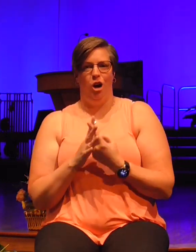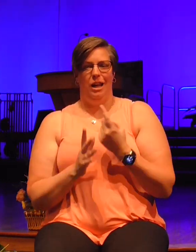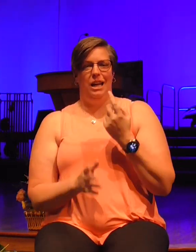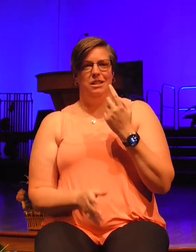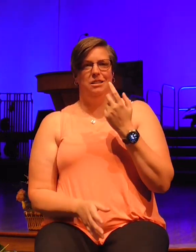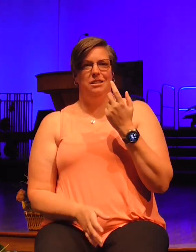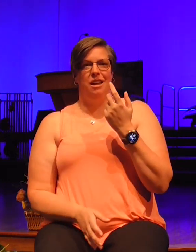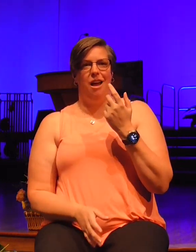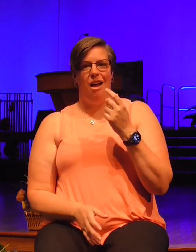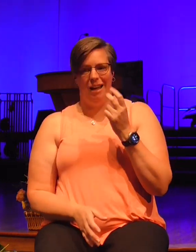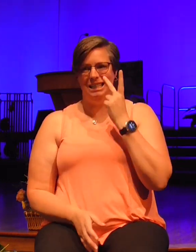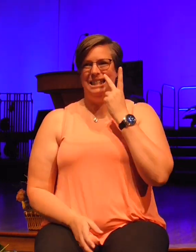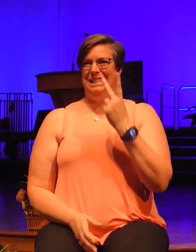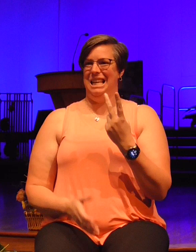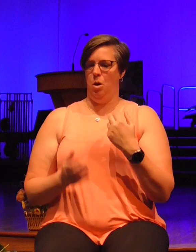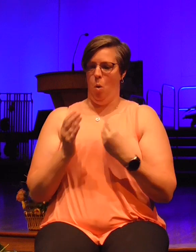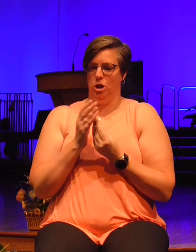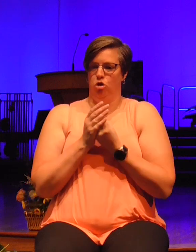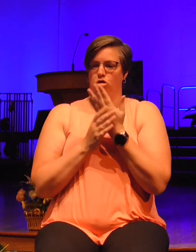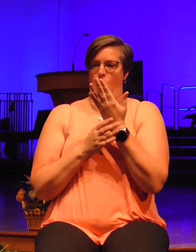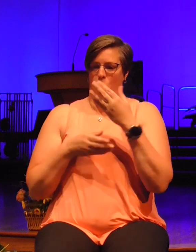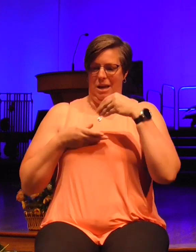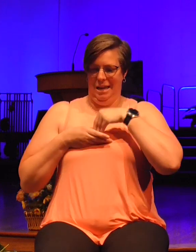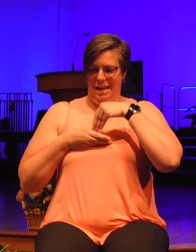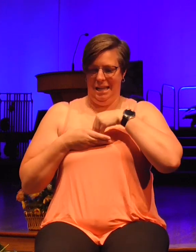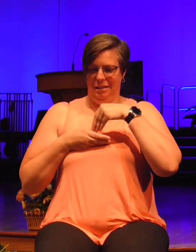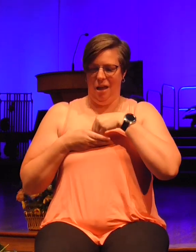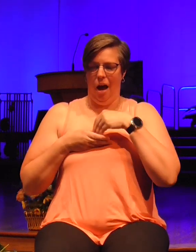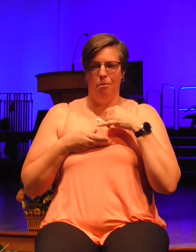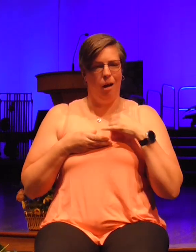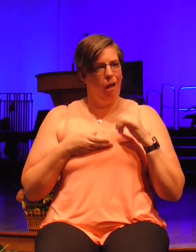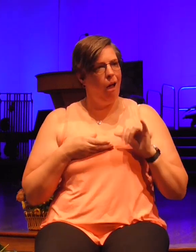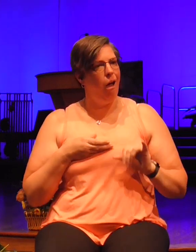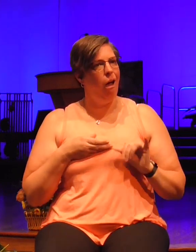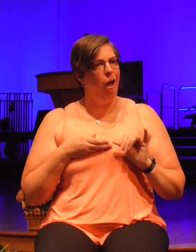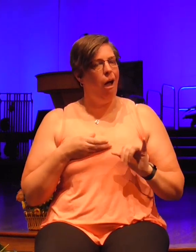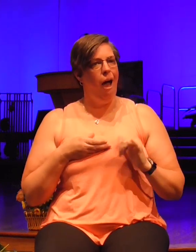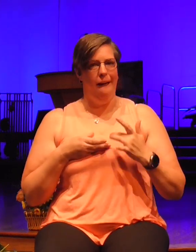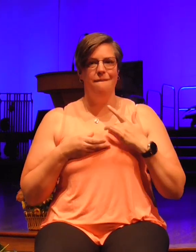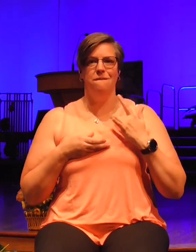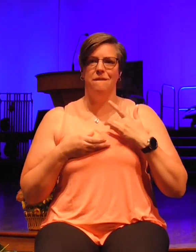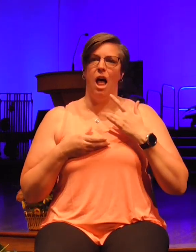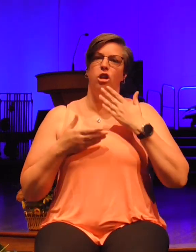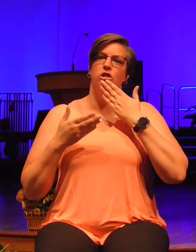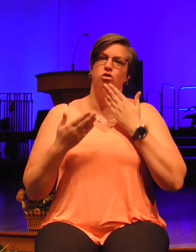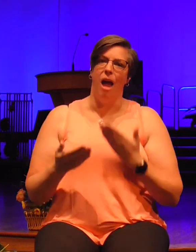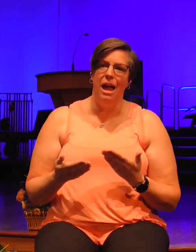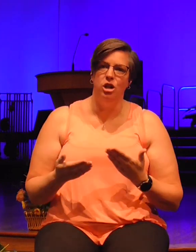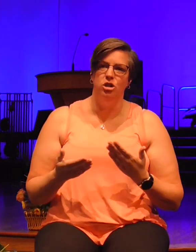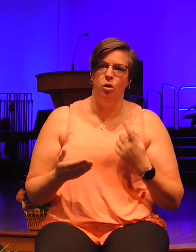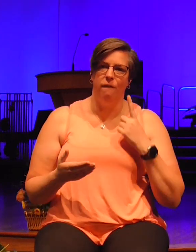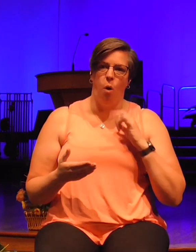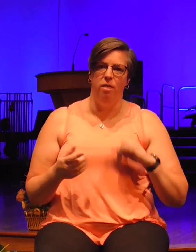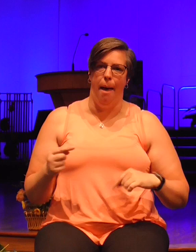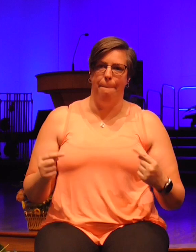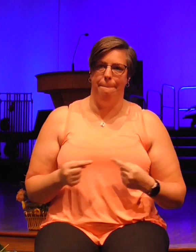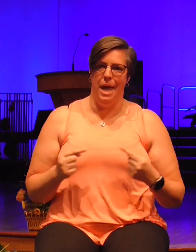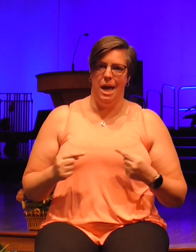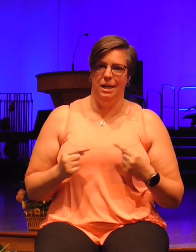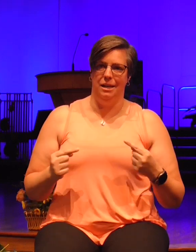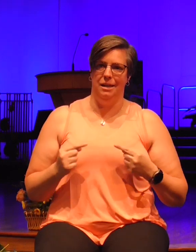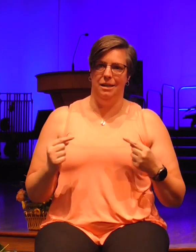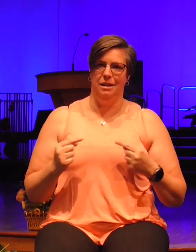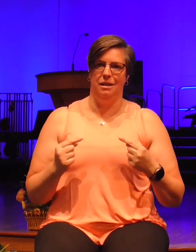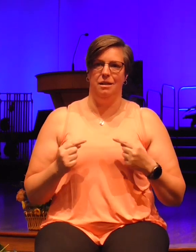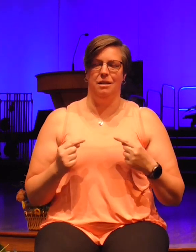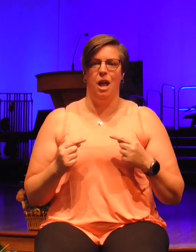was growing in me because of it, I actually felt some gratitude for the pain, some gratitude